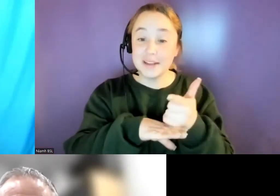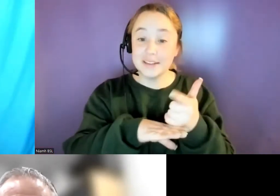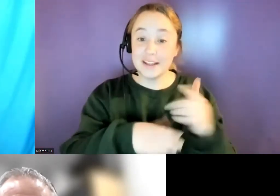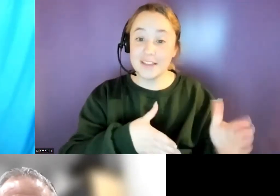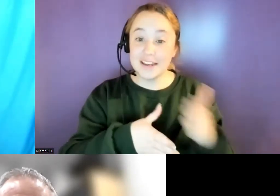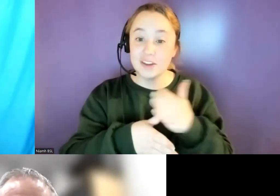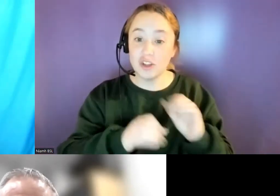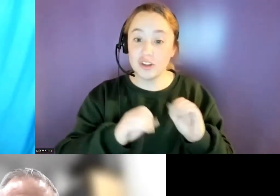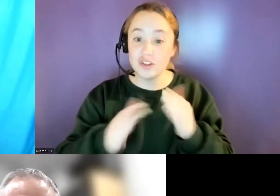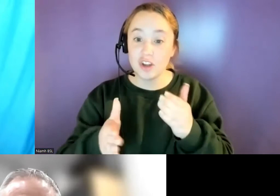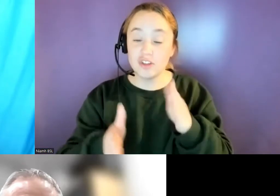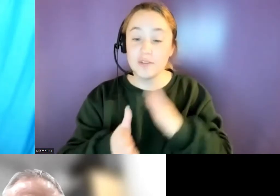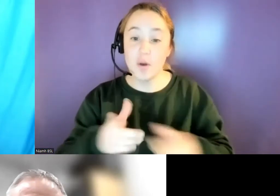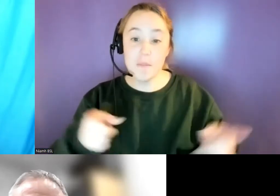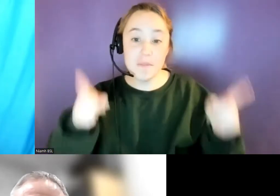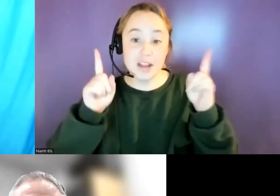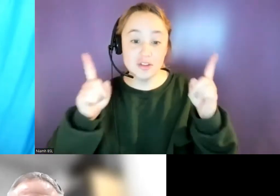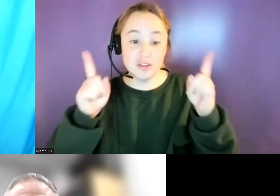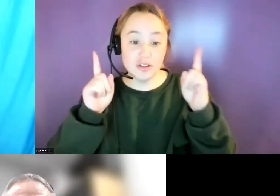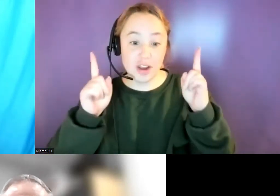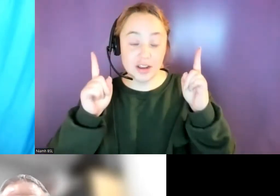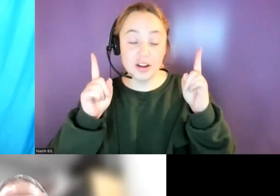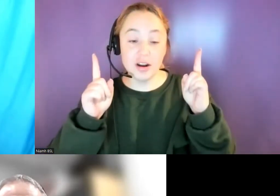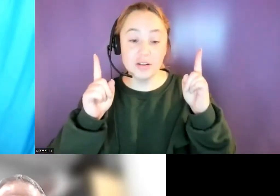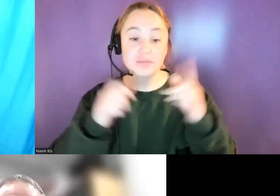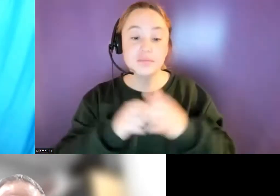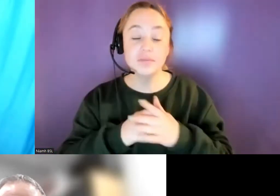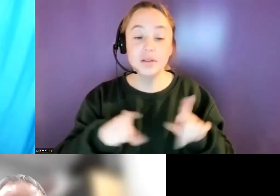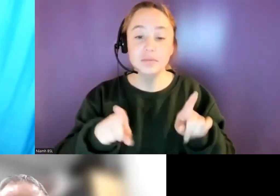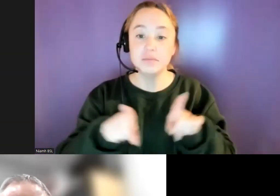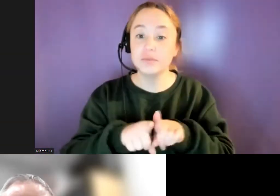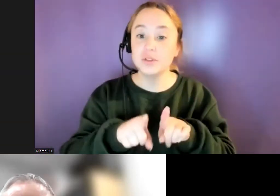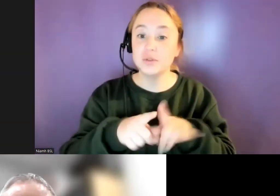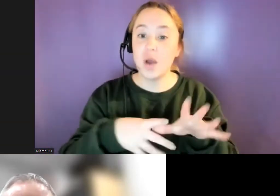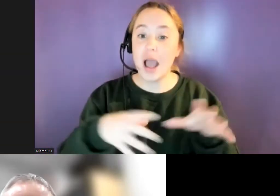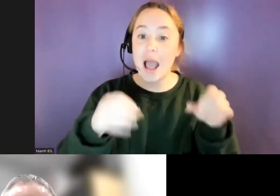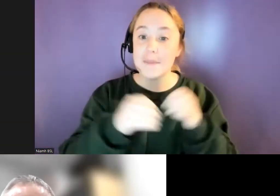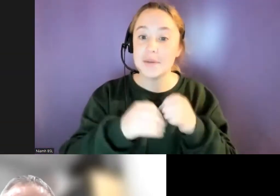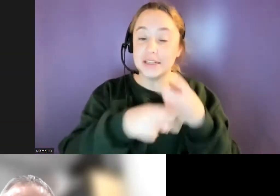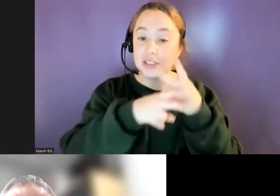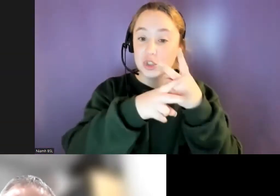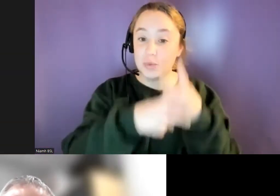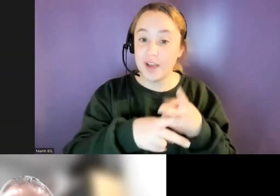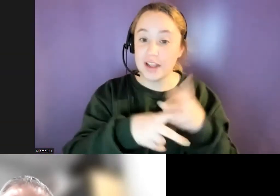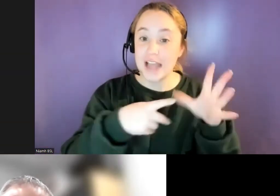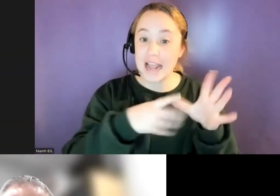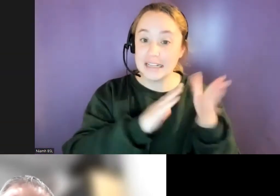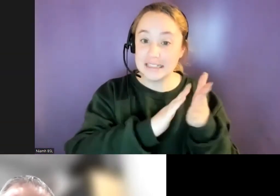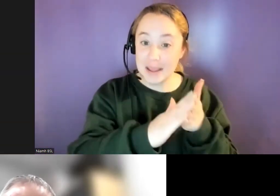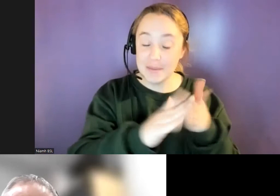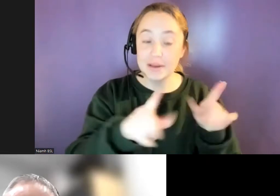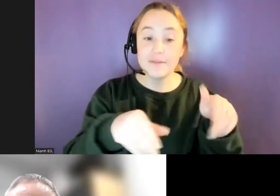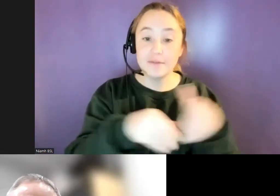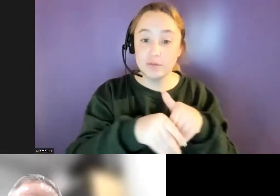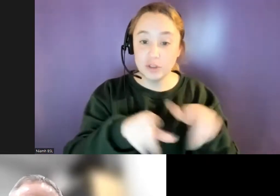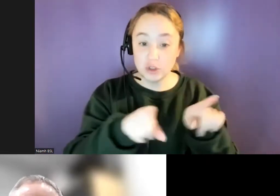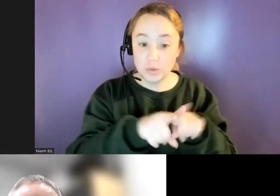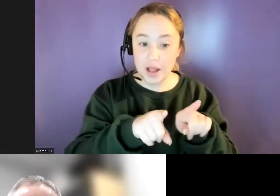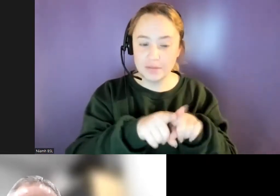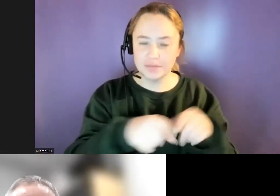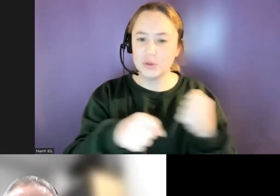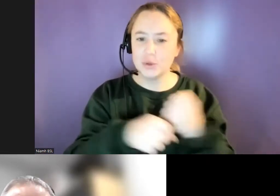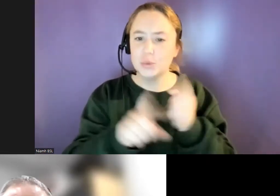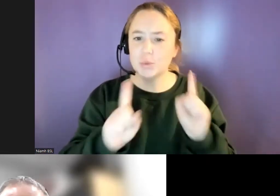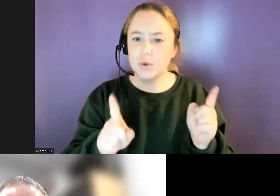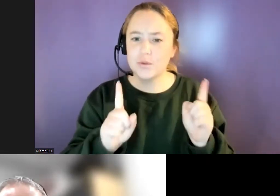our managing director Stuart Garrett here, and also one of our Aberdeen supervisors, Agus Heyman. And what we're going to do with this is use it as